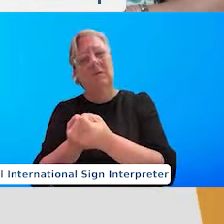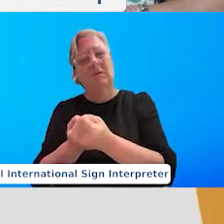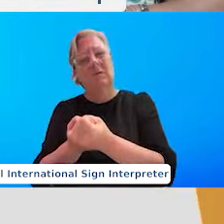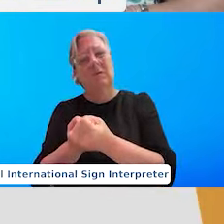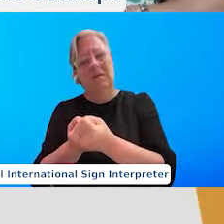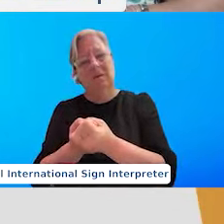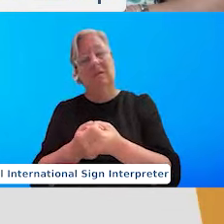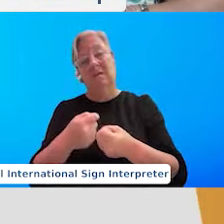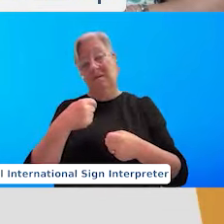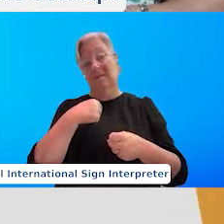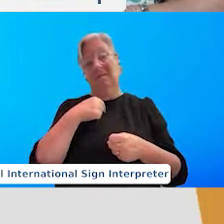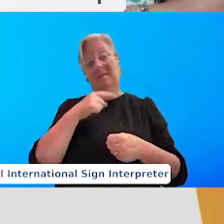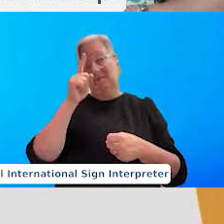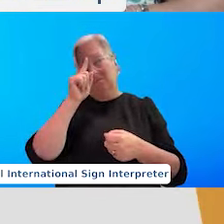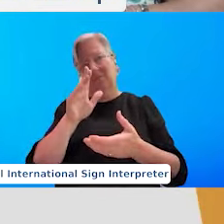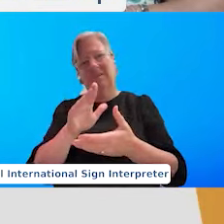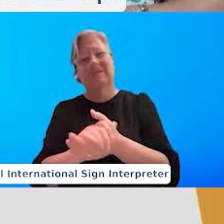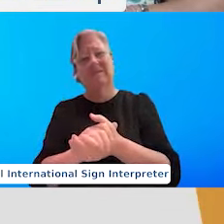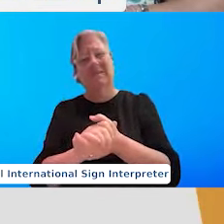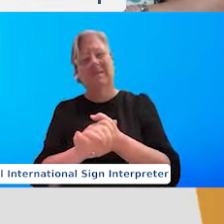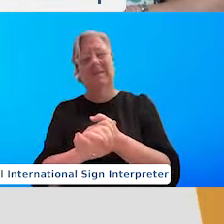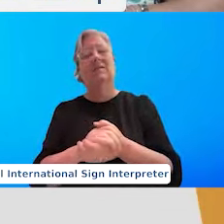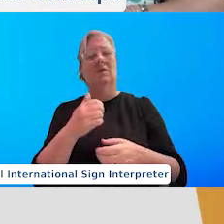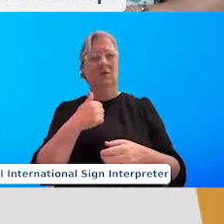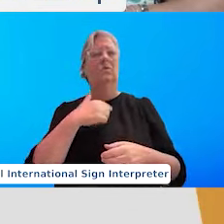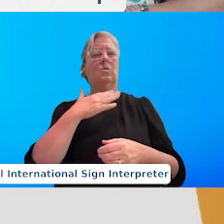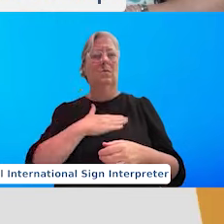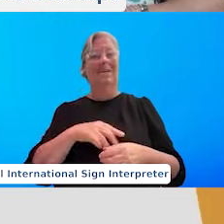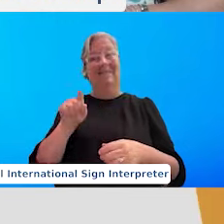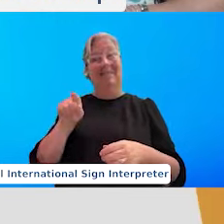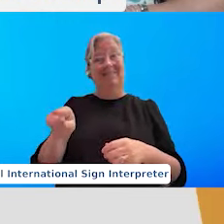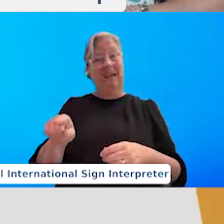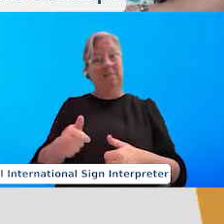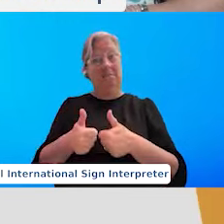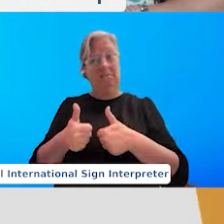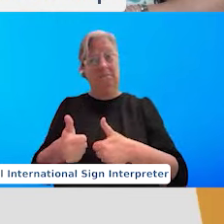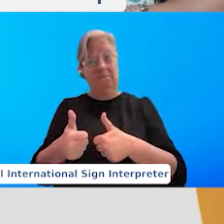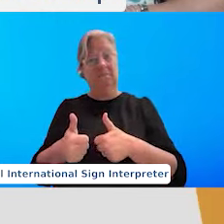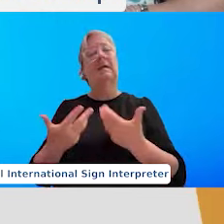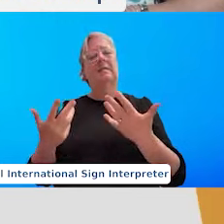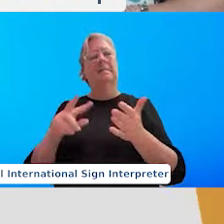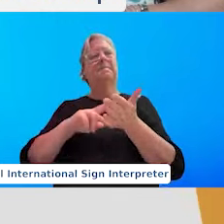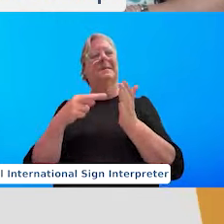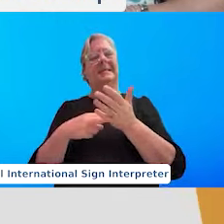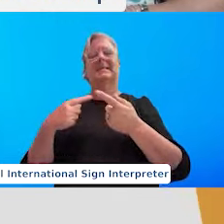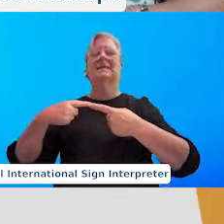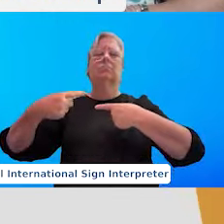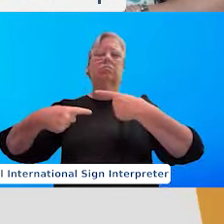When we advocate for programs, we advocate for programs who are